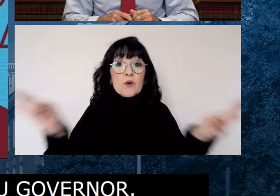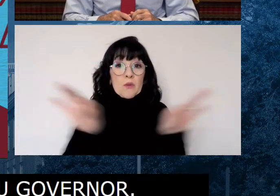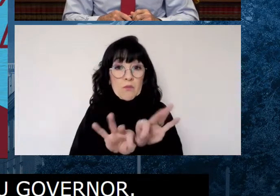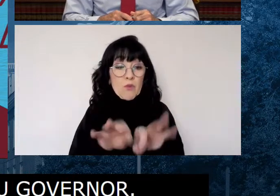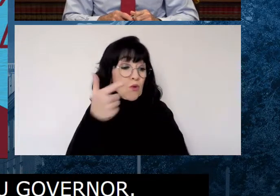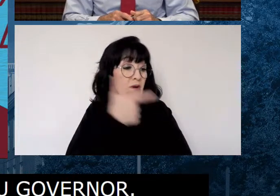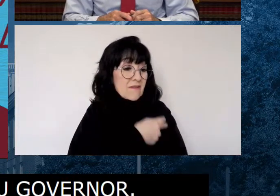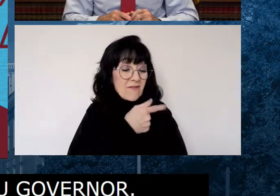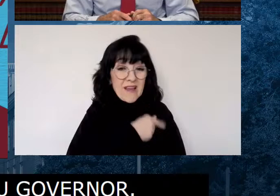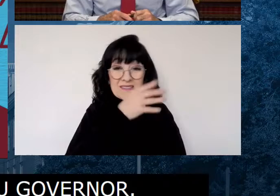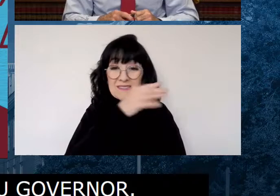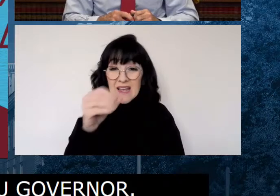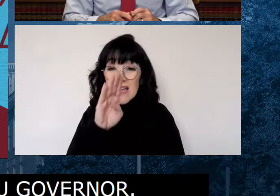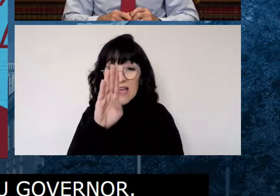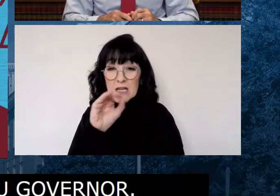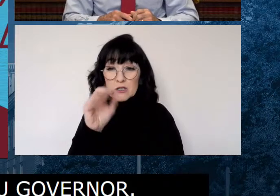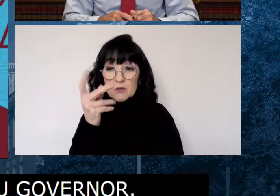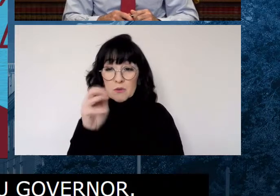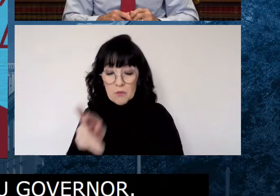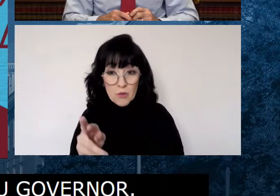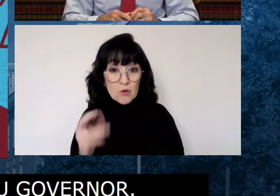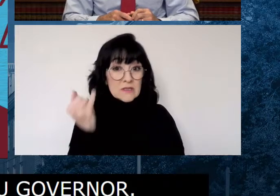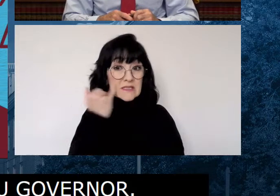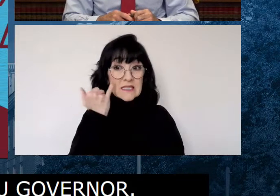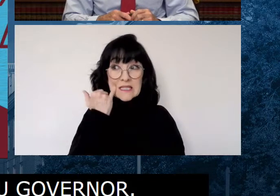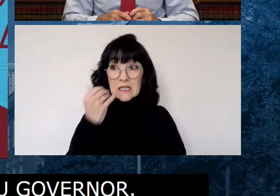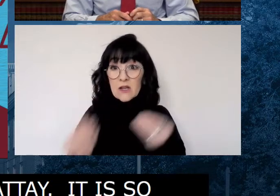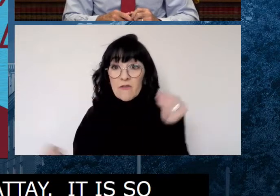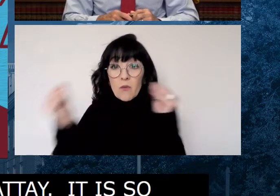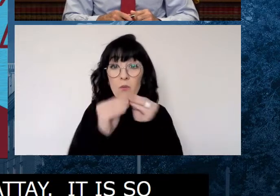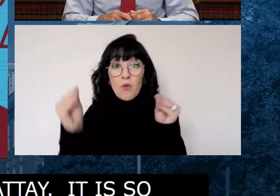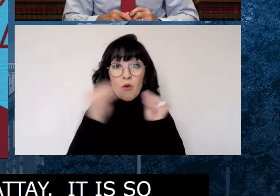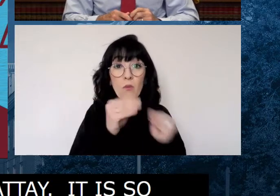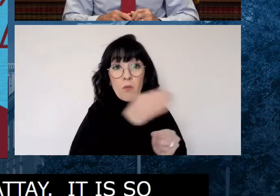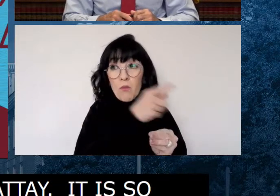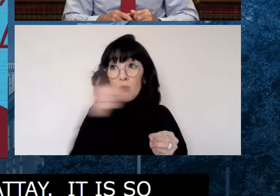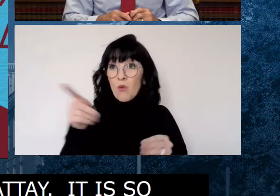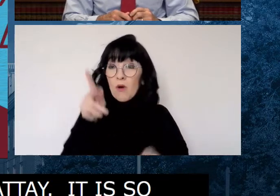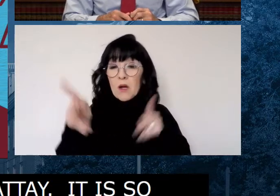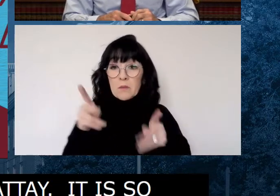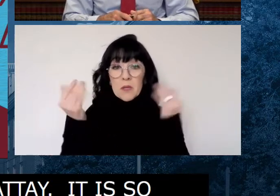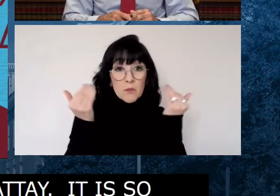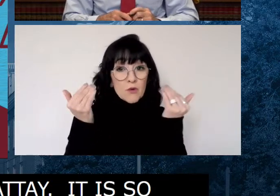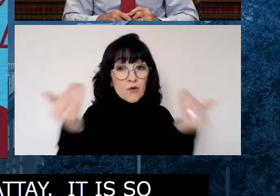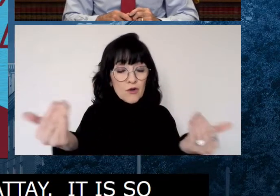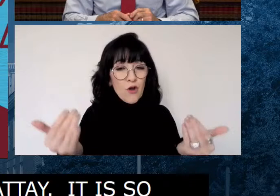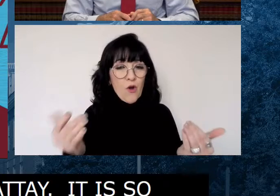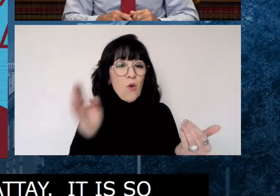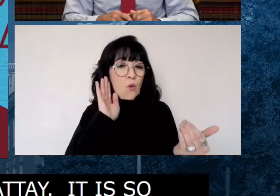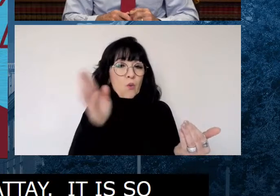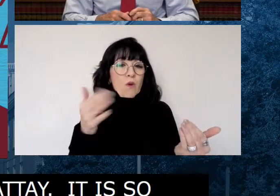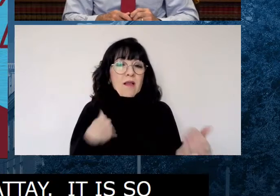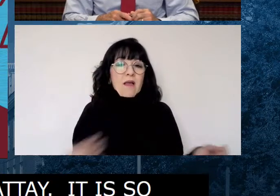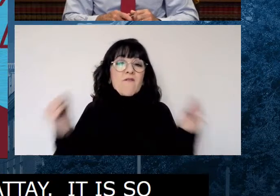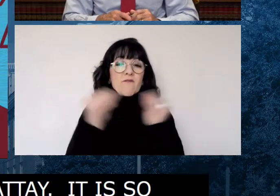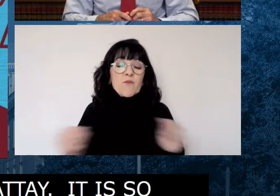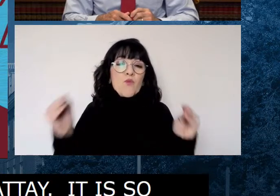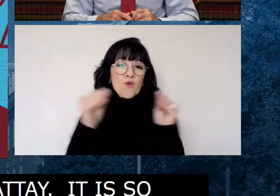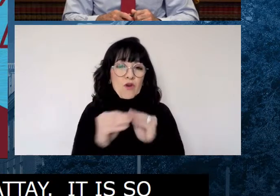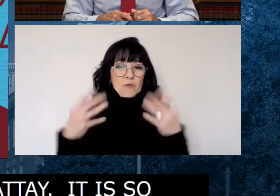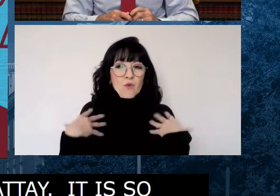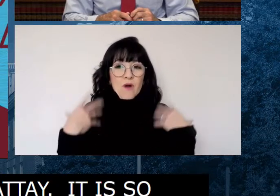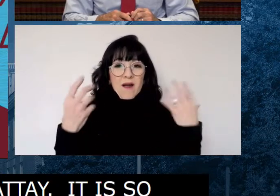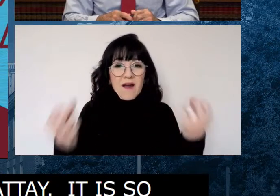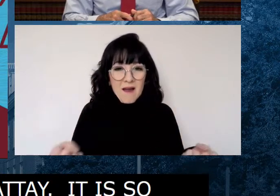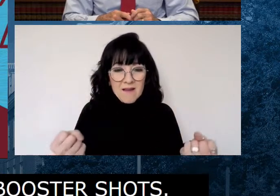get to a better place as a community. Fewer people that'll test positive, come down with a positive test, fewer people that will be